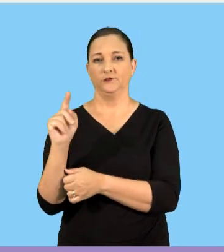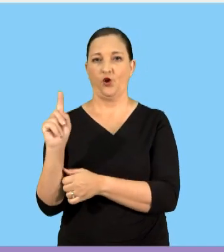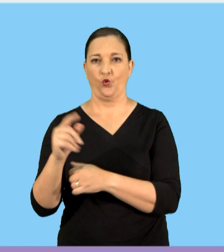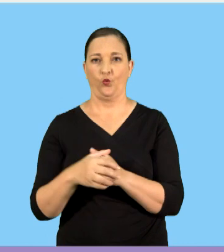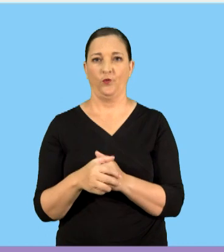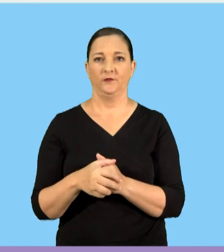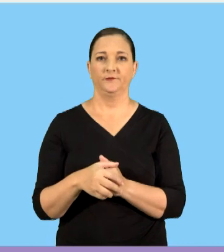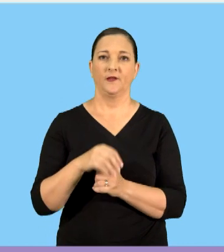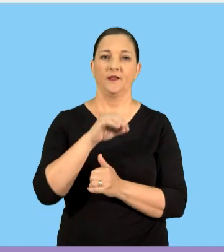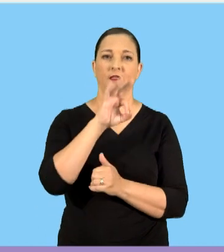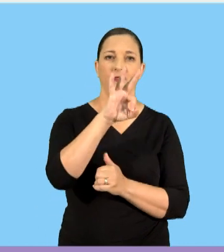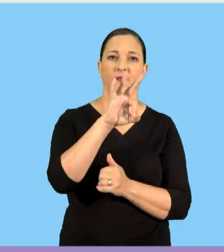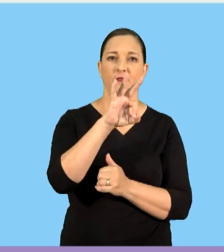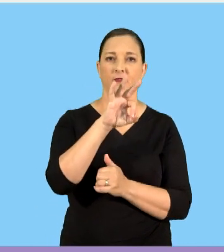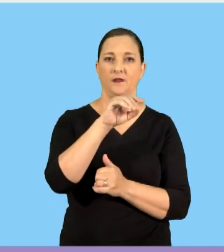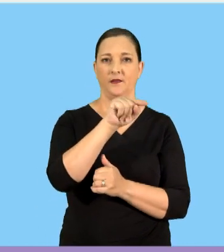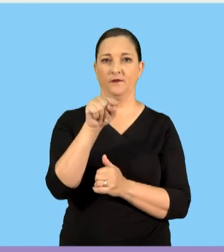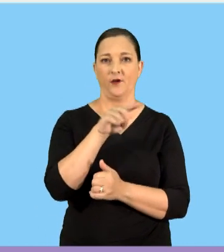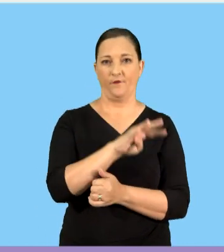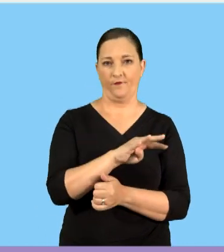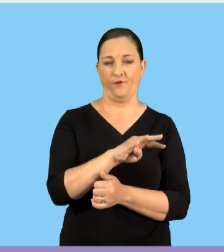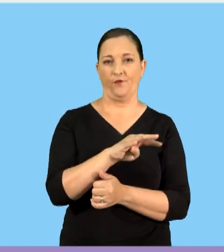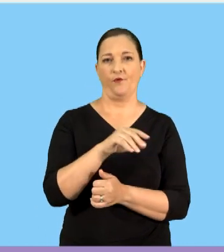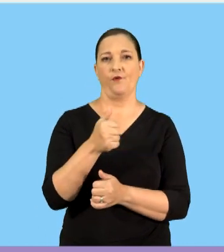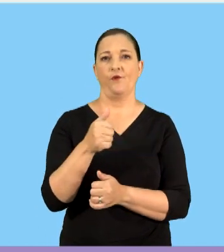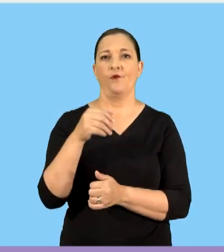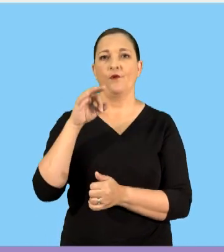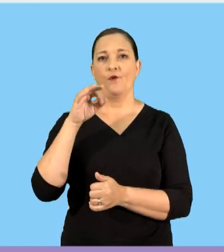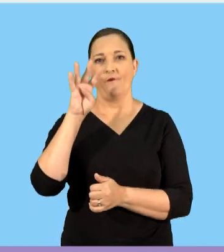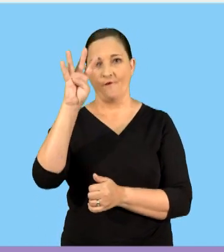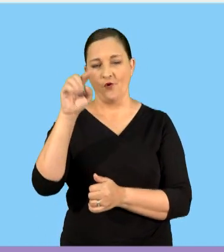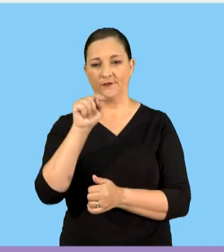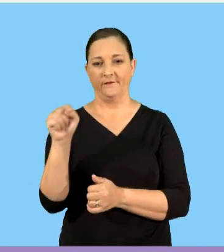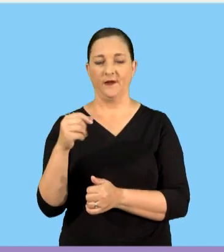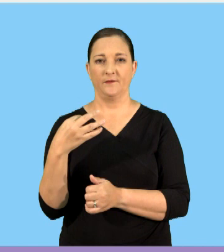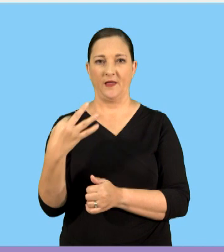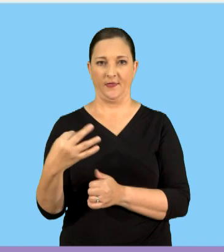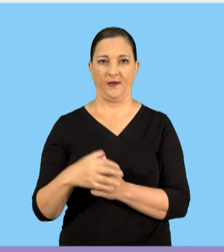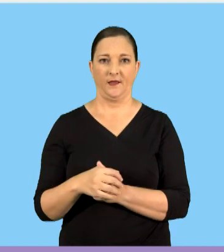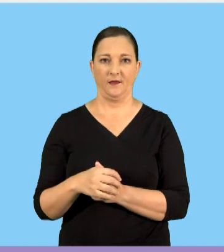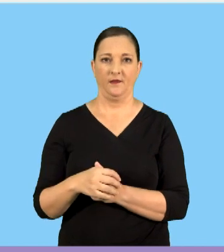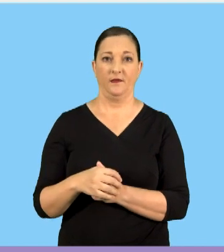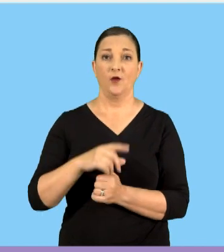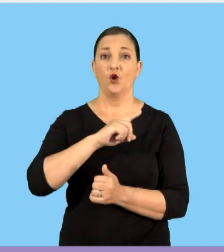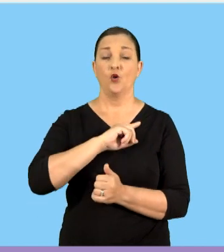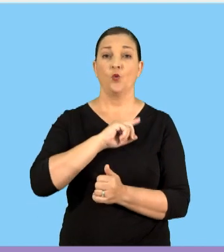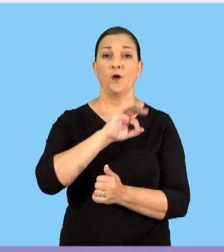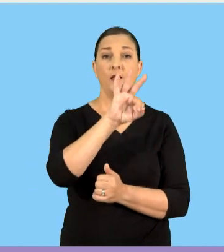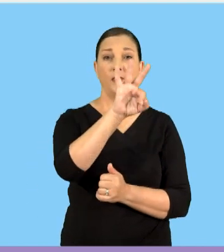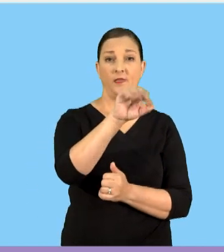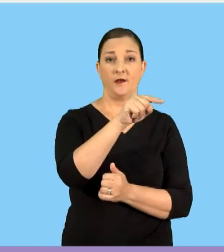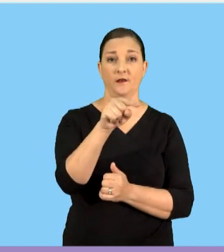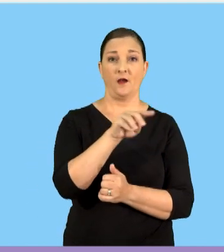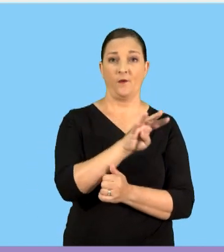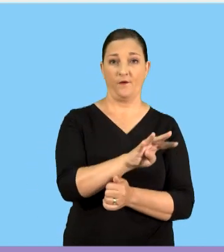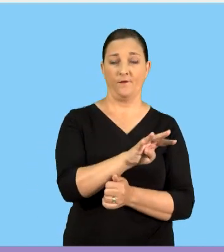3 divided by 4 is 4 divided by 3, because 3 divided